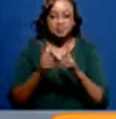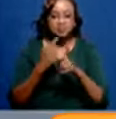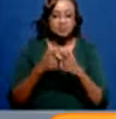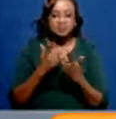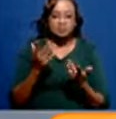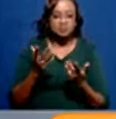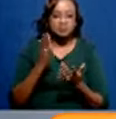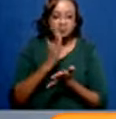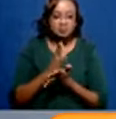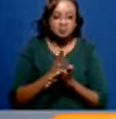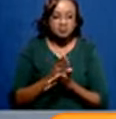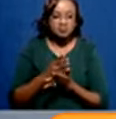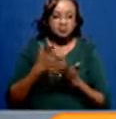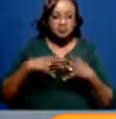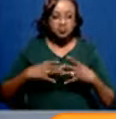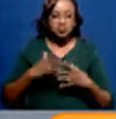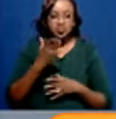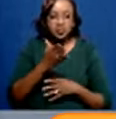it is actually those